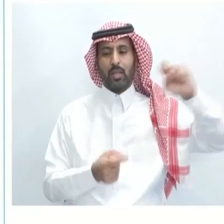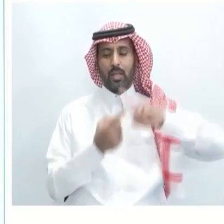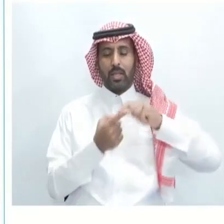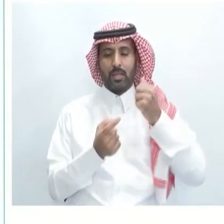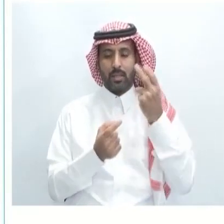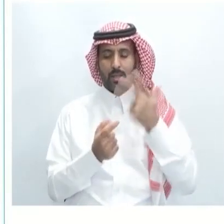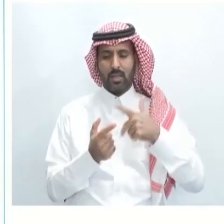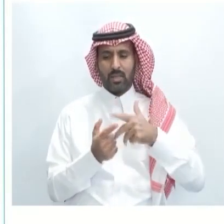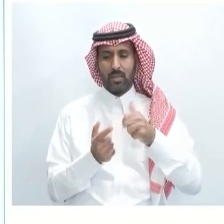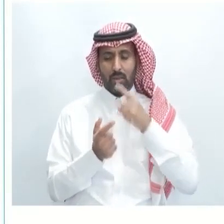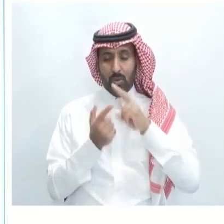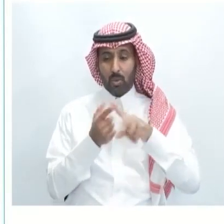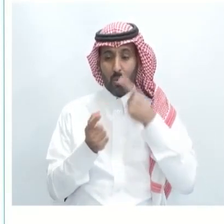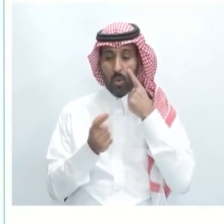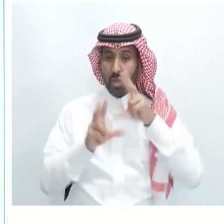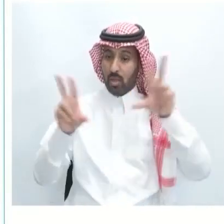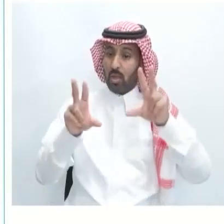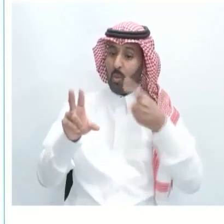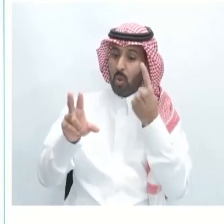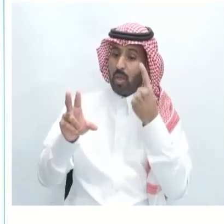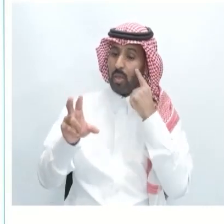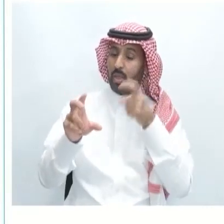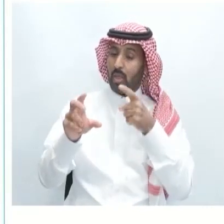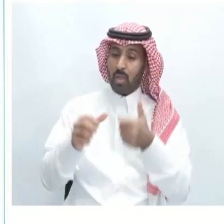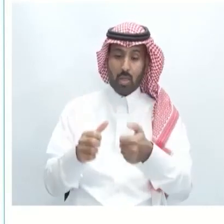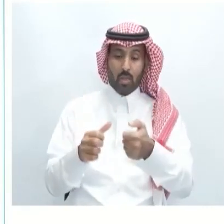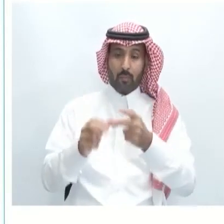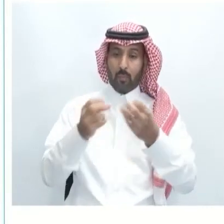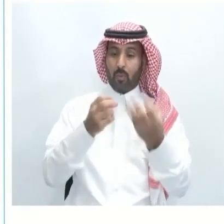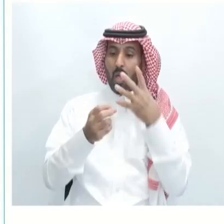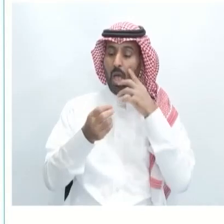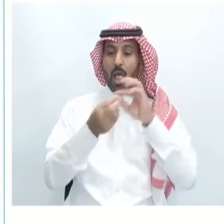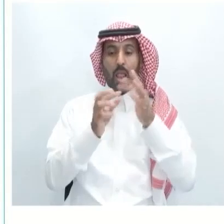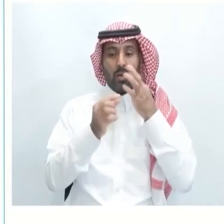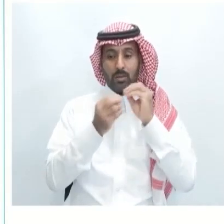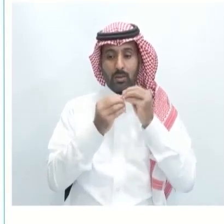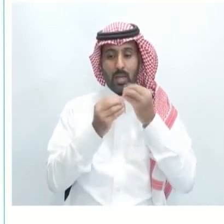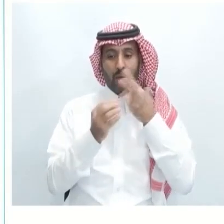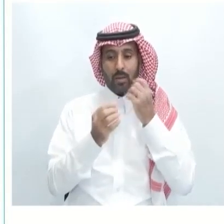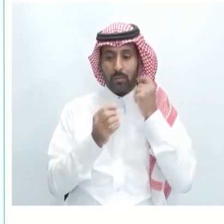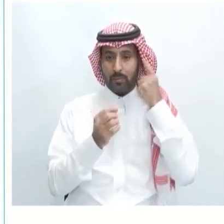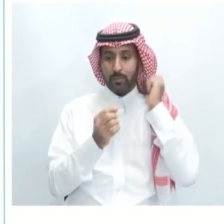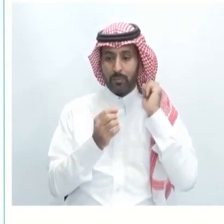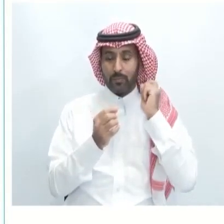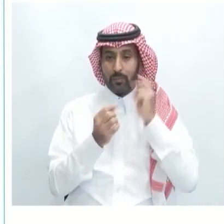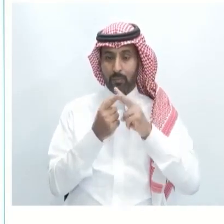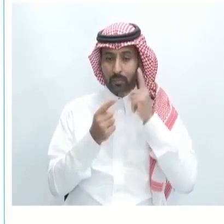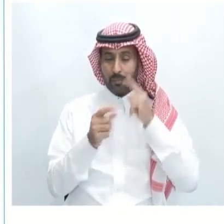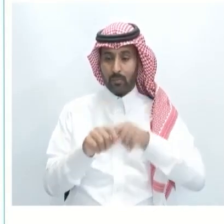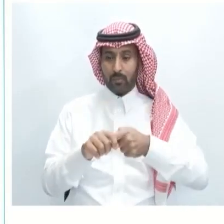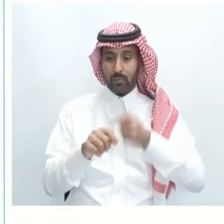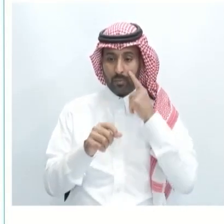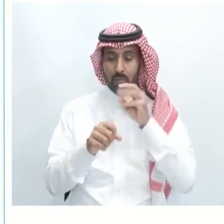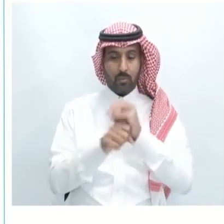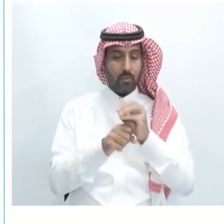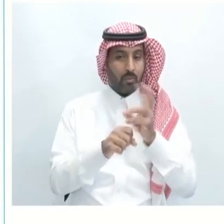the time, the country had only one television channel, and it broadcast in black and white. The station had their technical expert